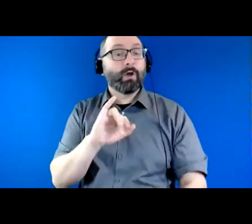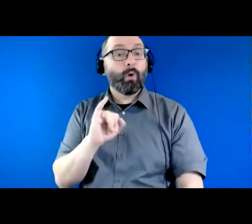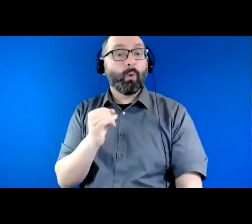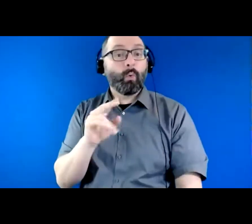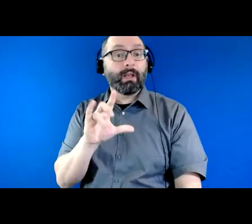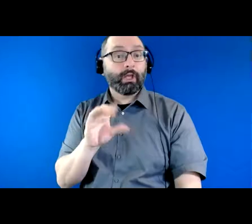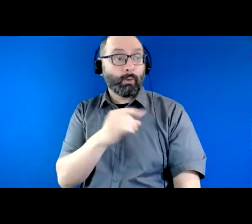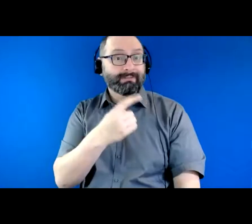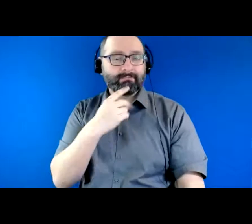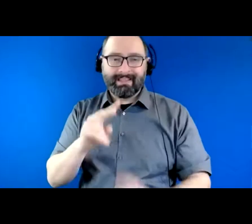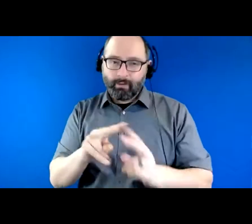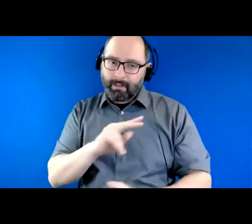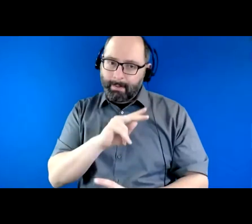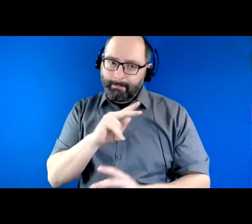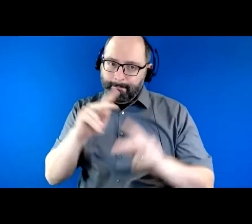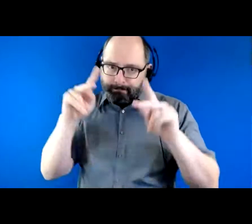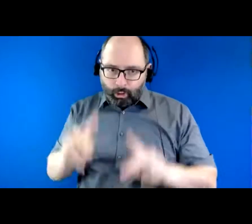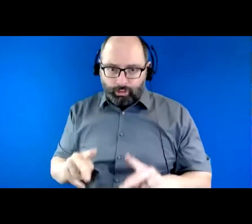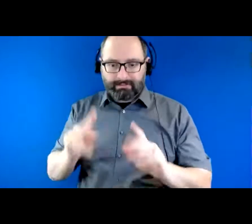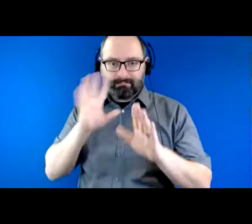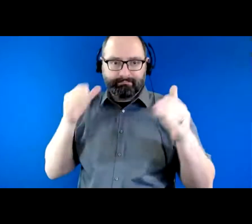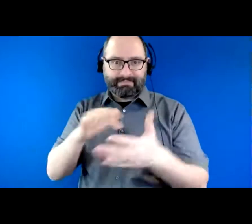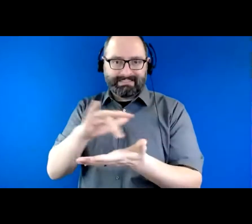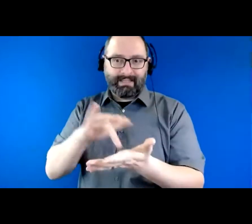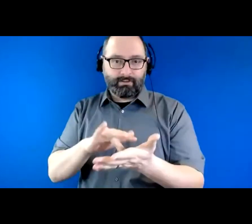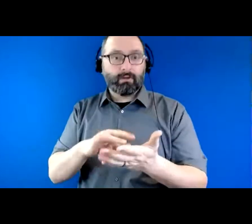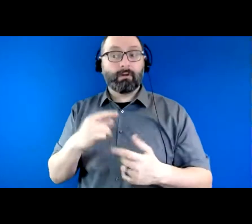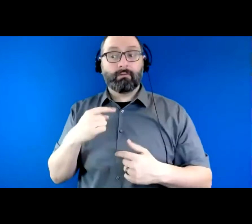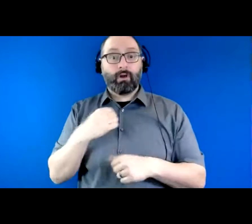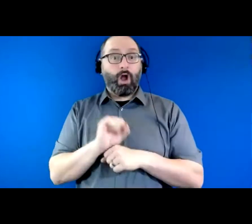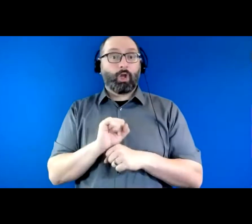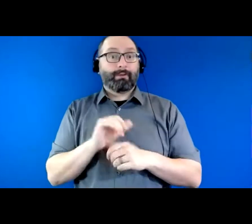very person-centered. As occupational therapy, we're also a very person-centered